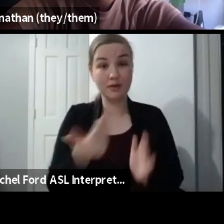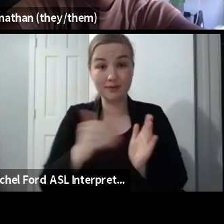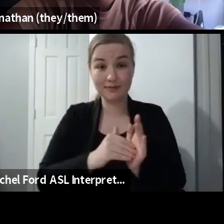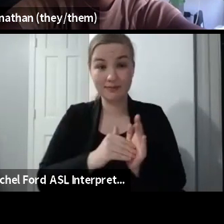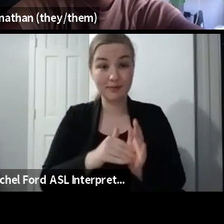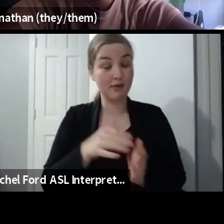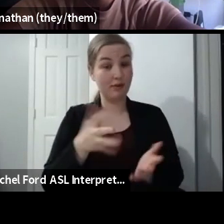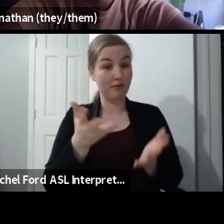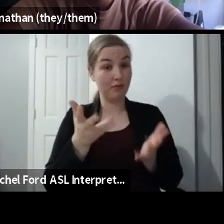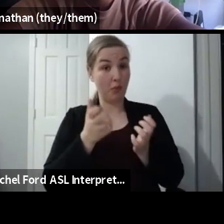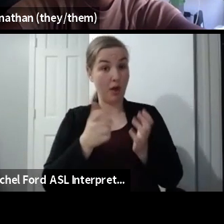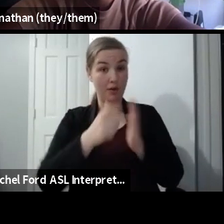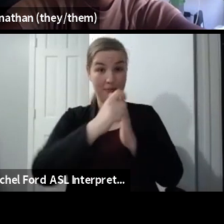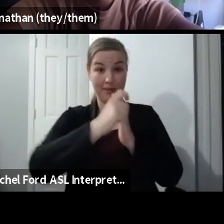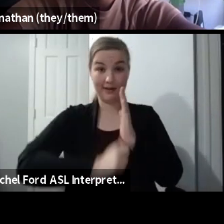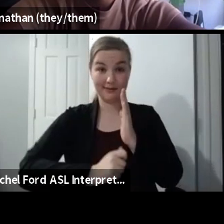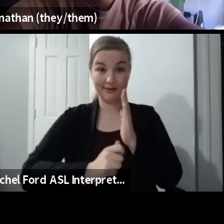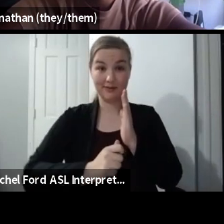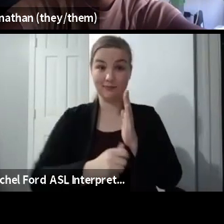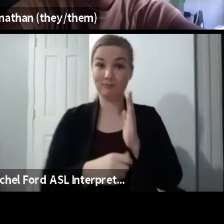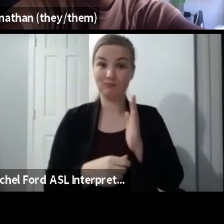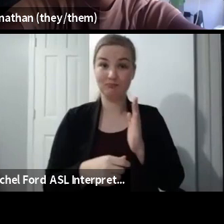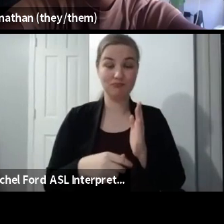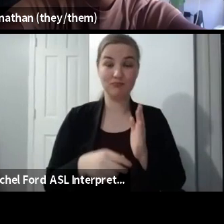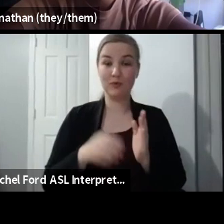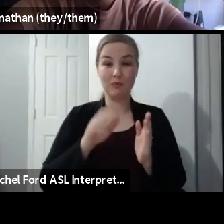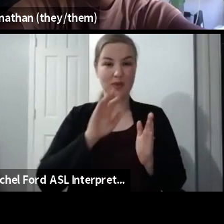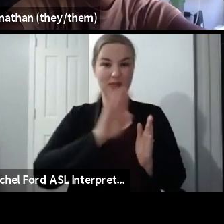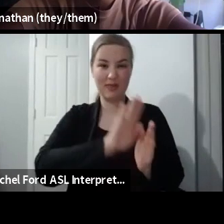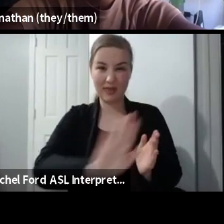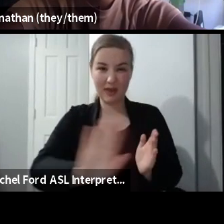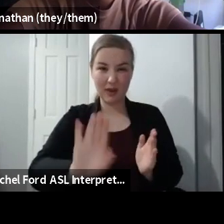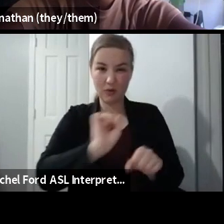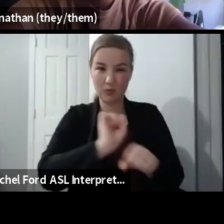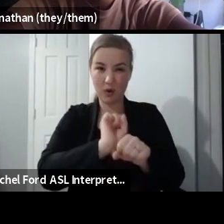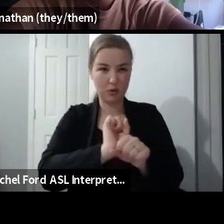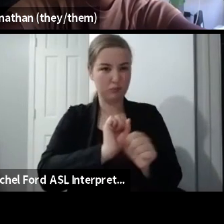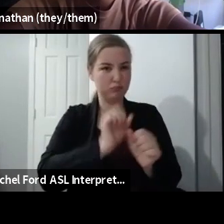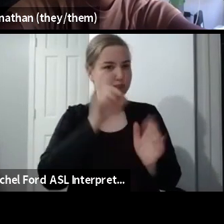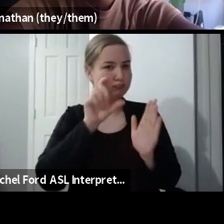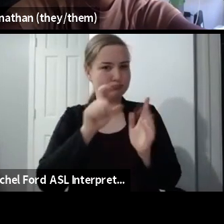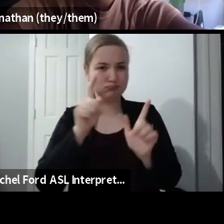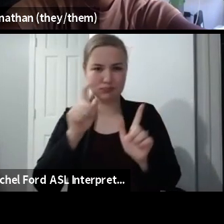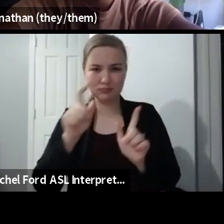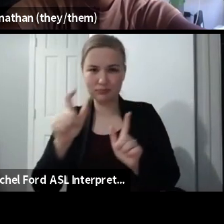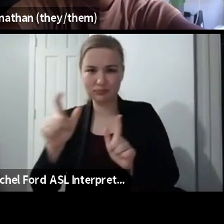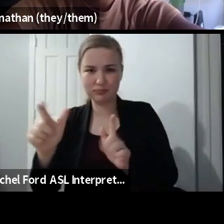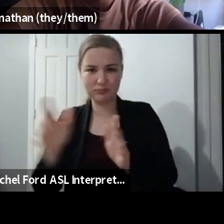magazine with the work of these wonderful artists, please try to stop by Maria Hernandez